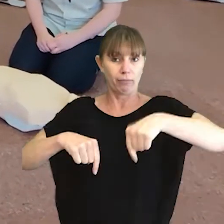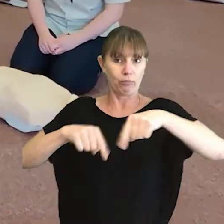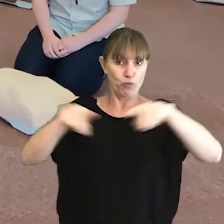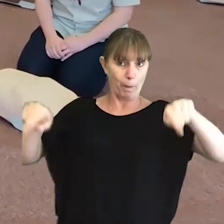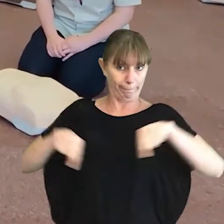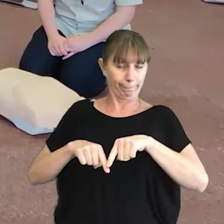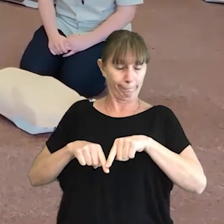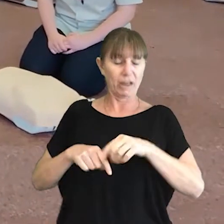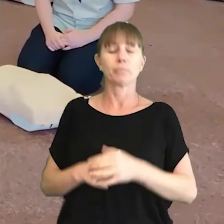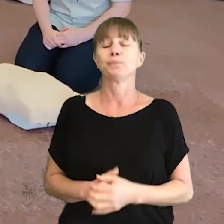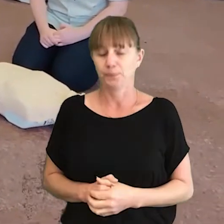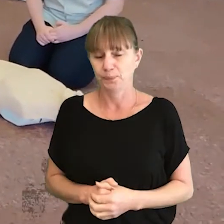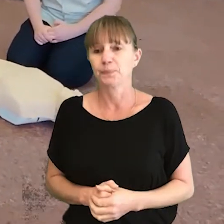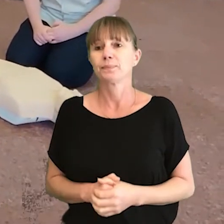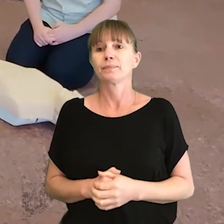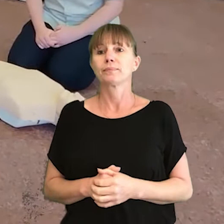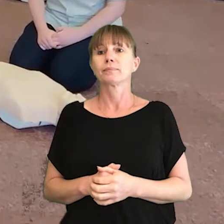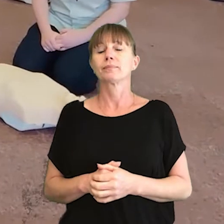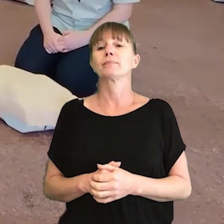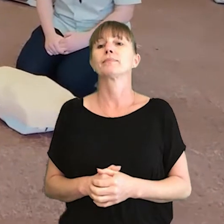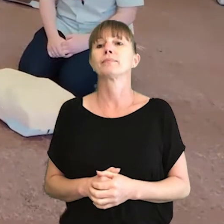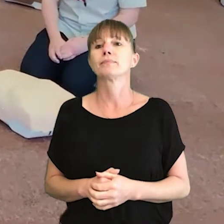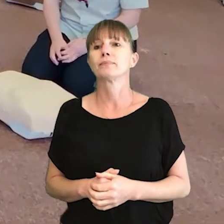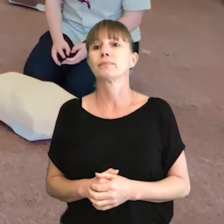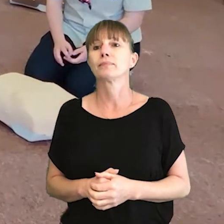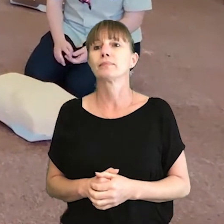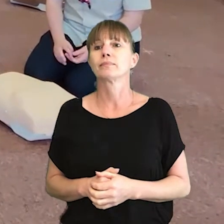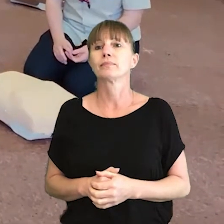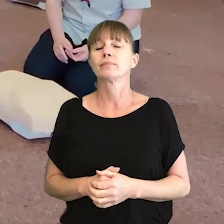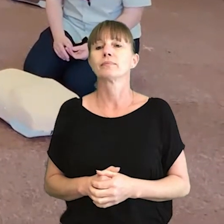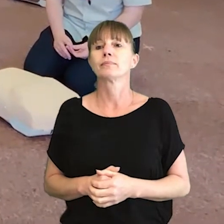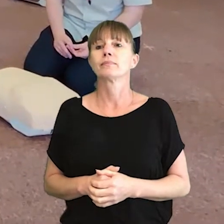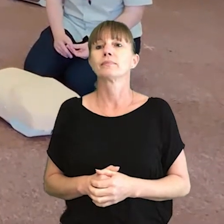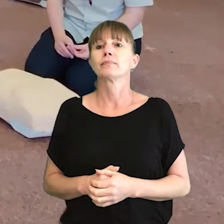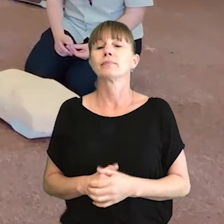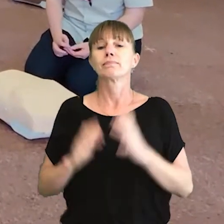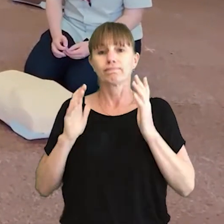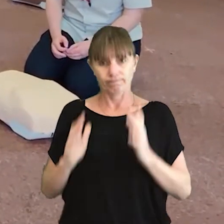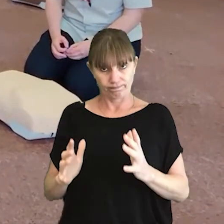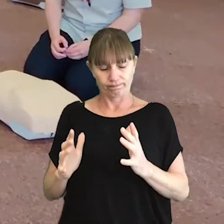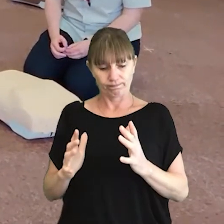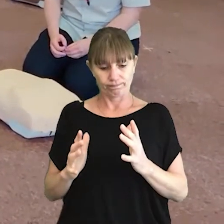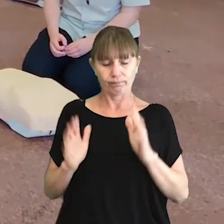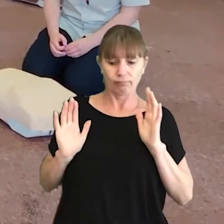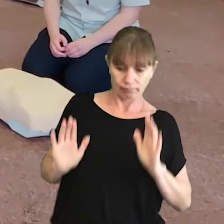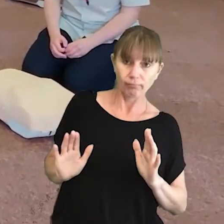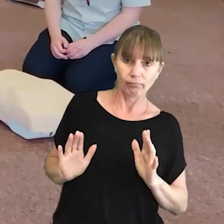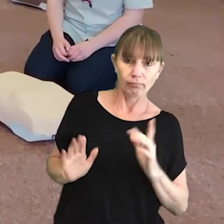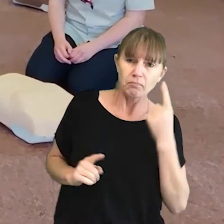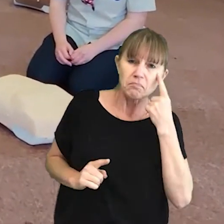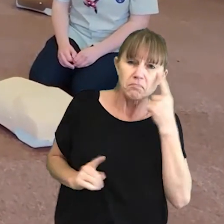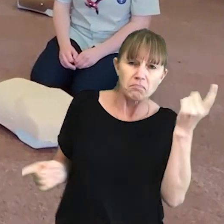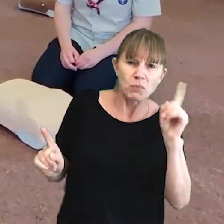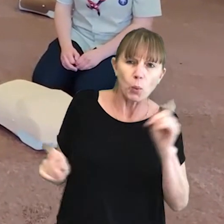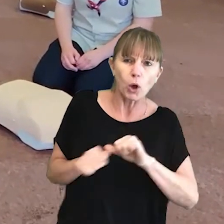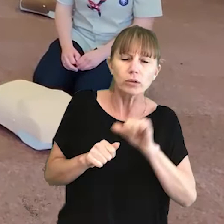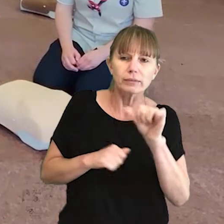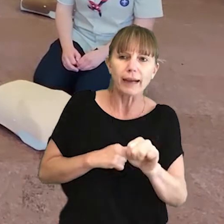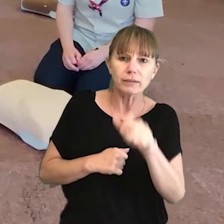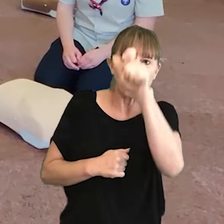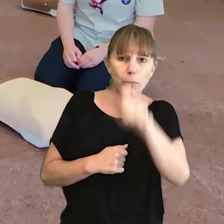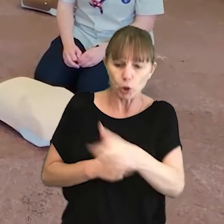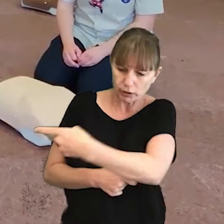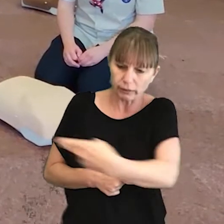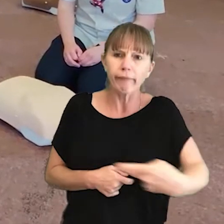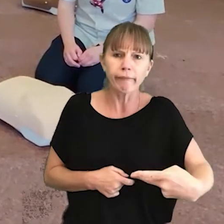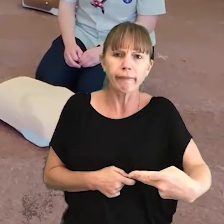on the box, or it could be brought to us depending on the facility it's in. Right, so once we've established, what do we think we need to do to this